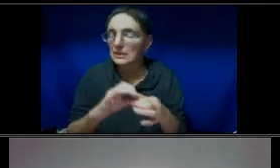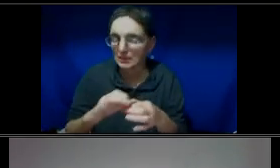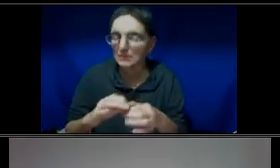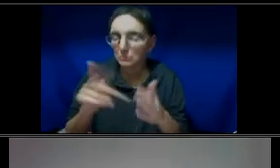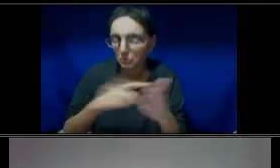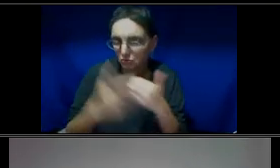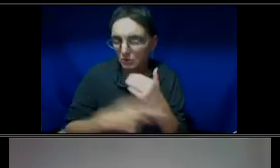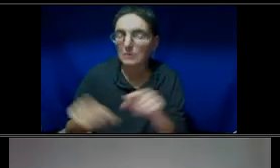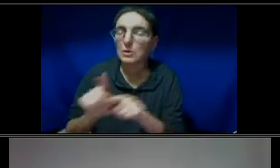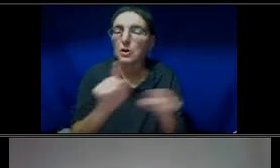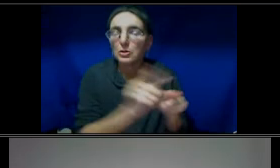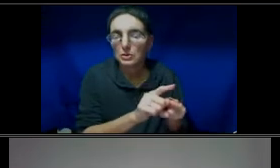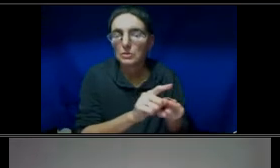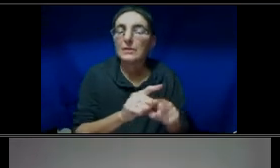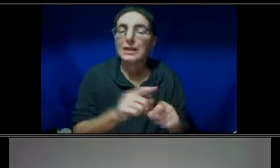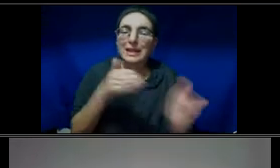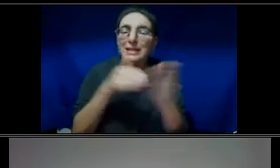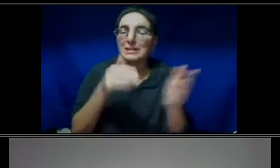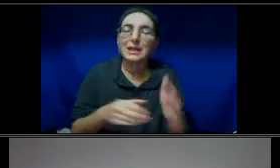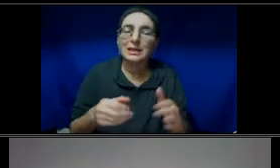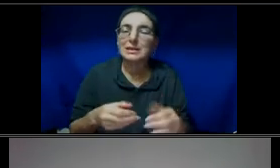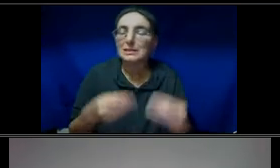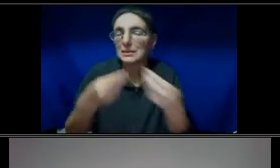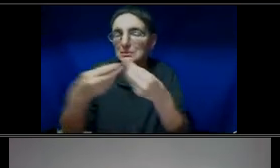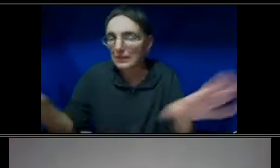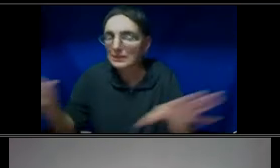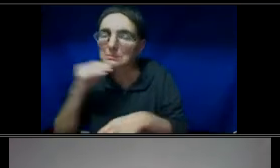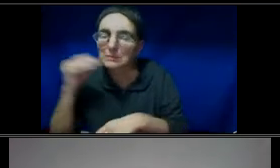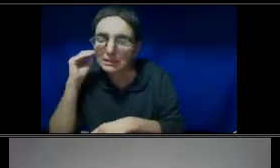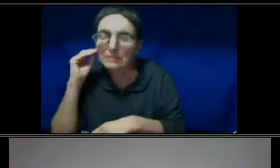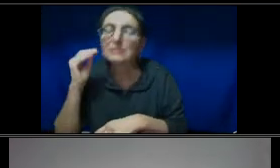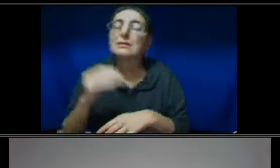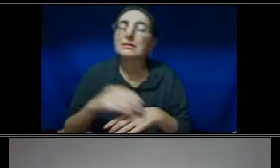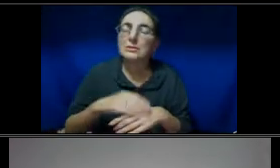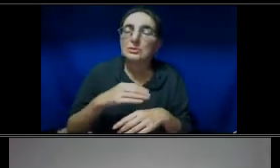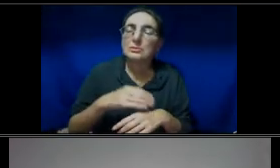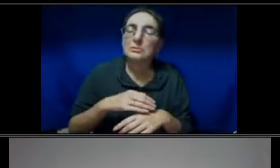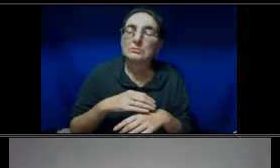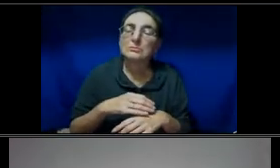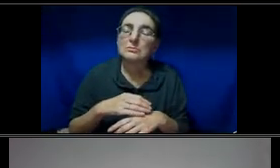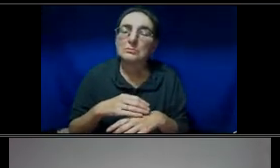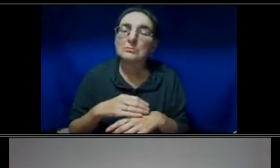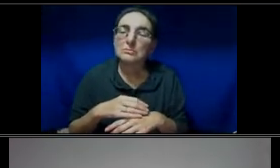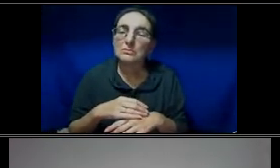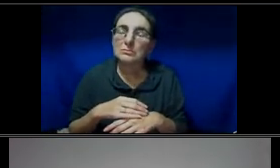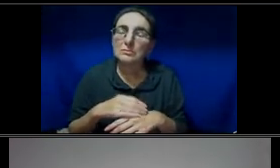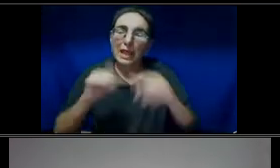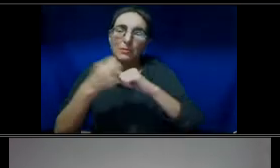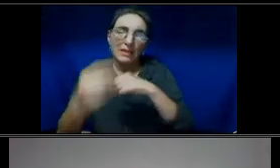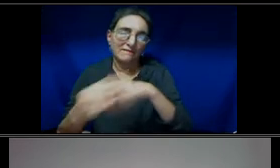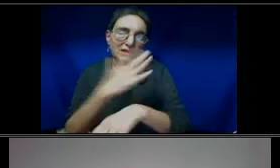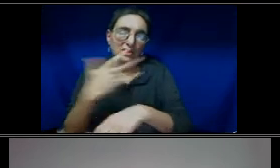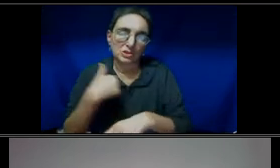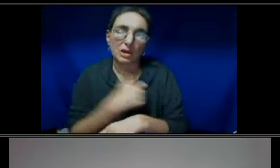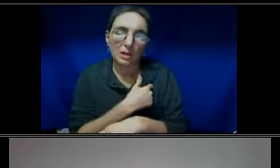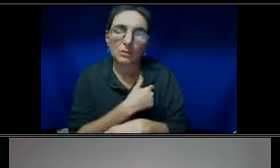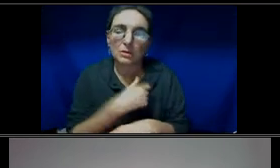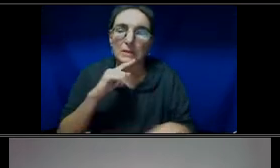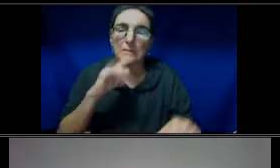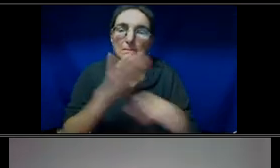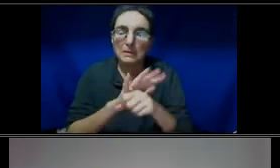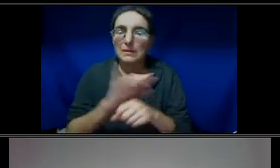that anti-displacement strategy listed in CAPTI, like how that reflects into our transportation funding and that commitment that has been